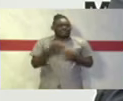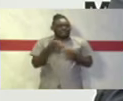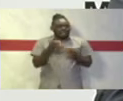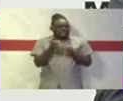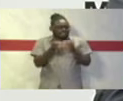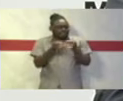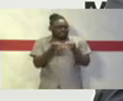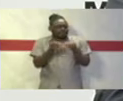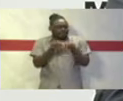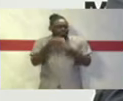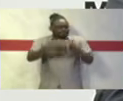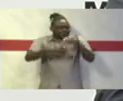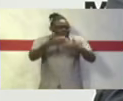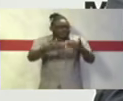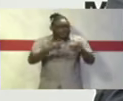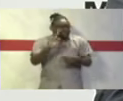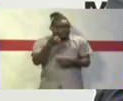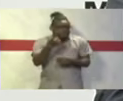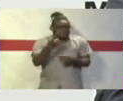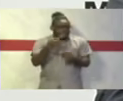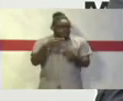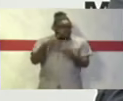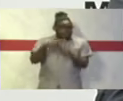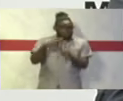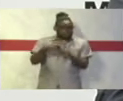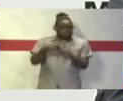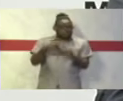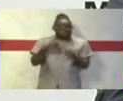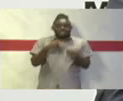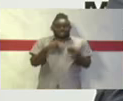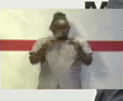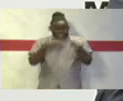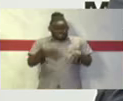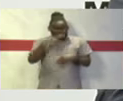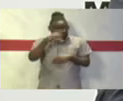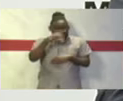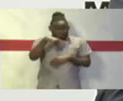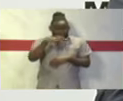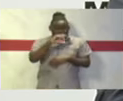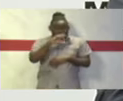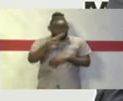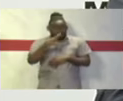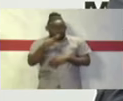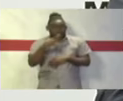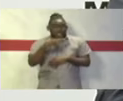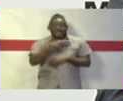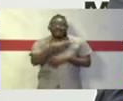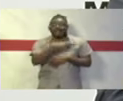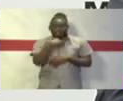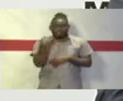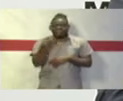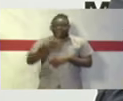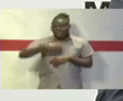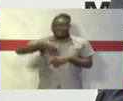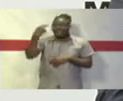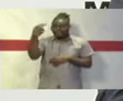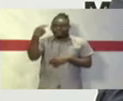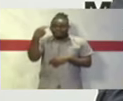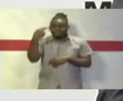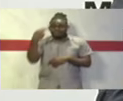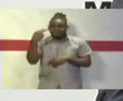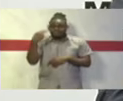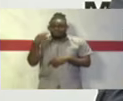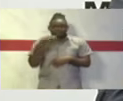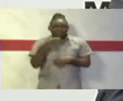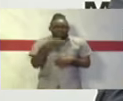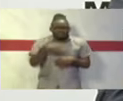test. Generally speaking, if you belong to one of the high-risk categories that we want to sequence, for example, persons that